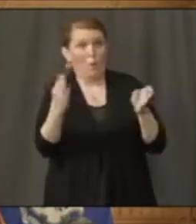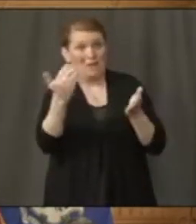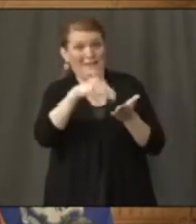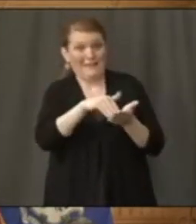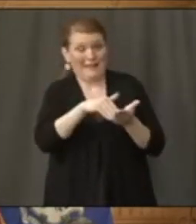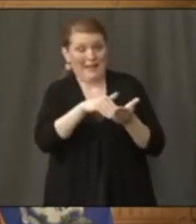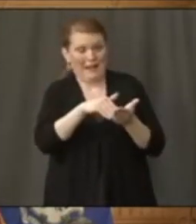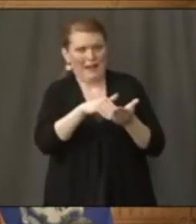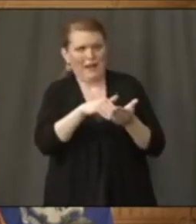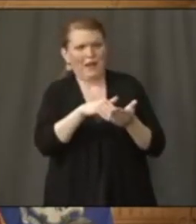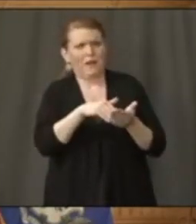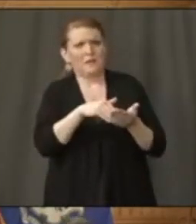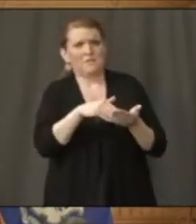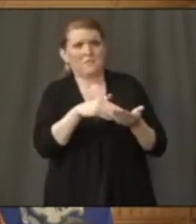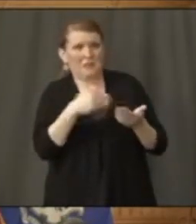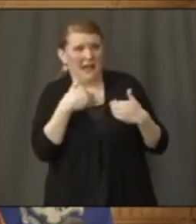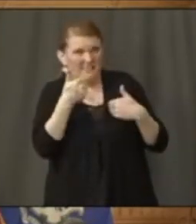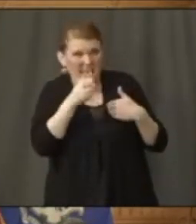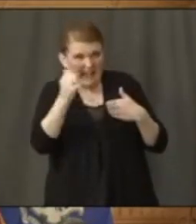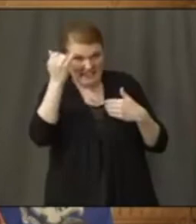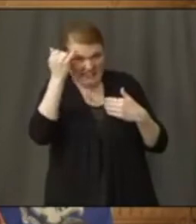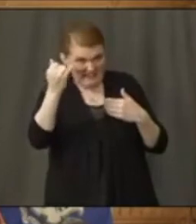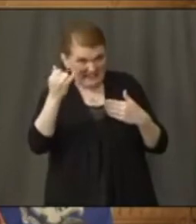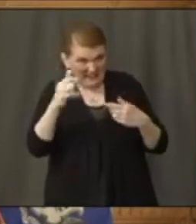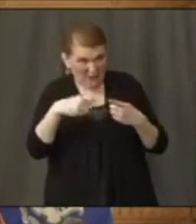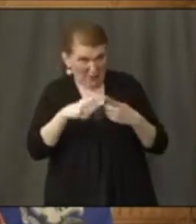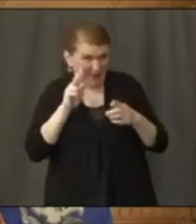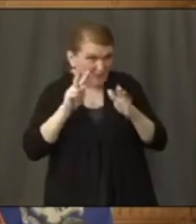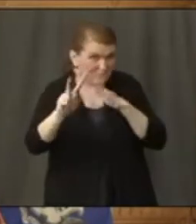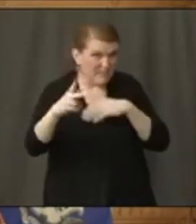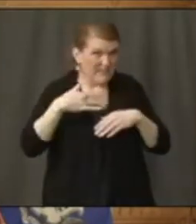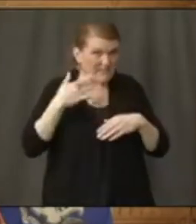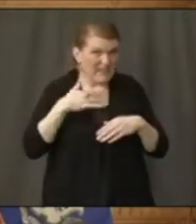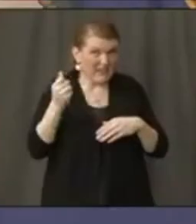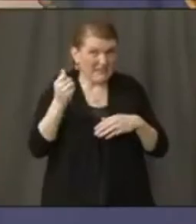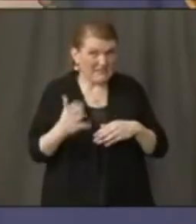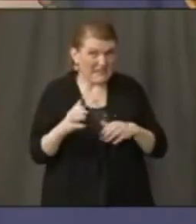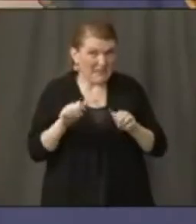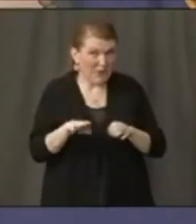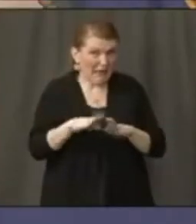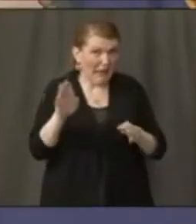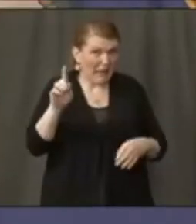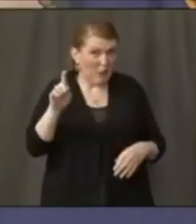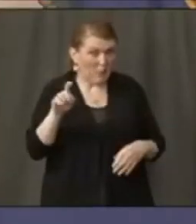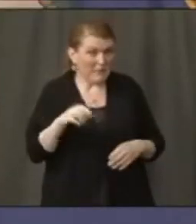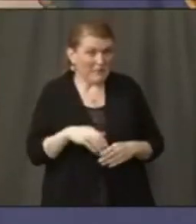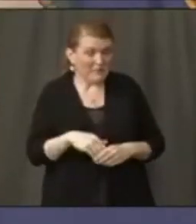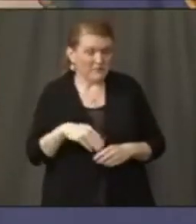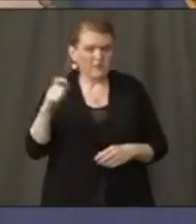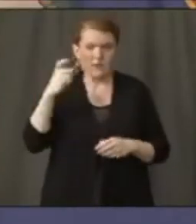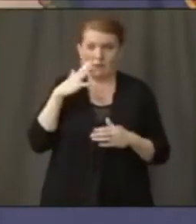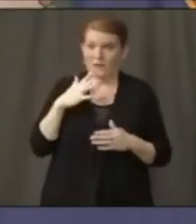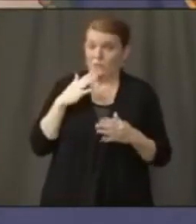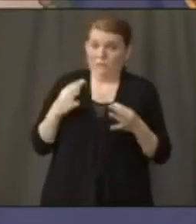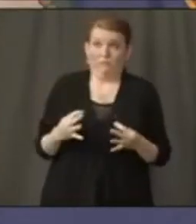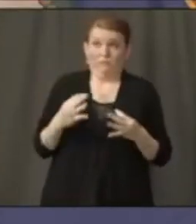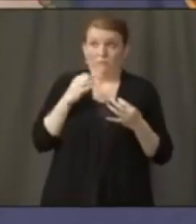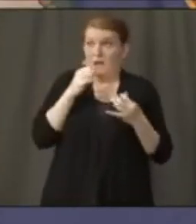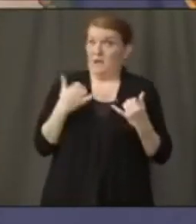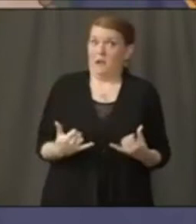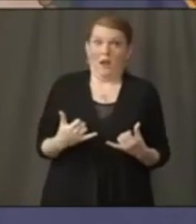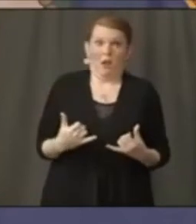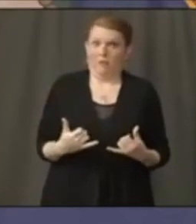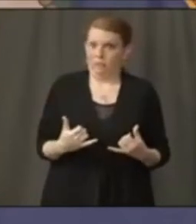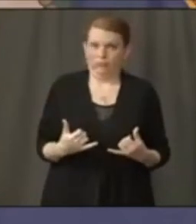two casinos? Not now. I've talked to the casinos, I'm talking to my fellow